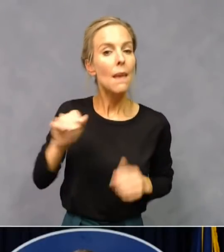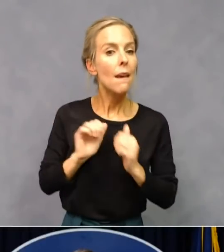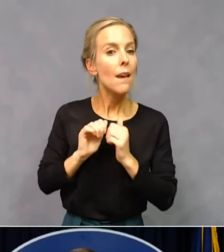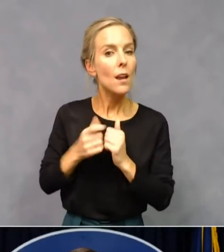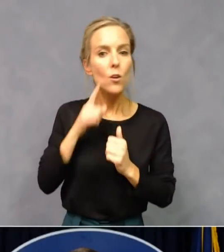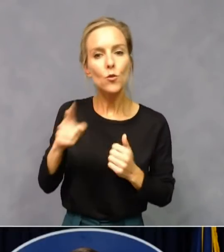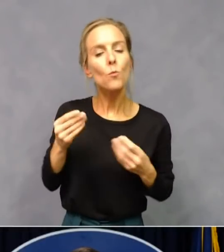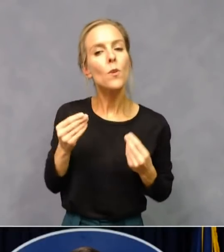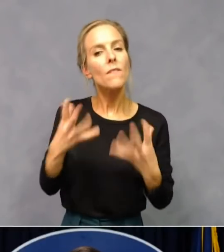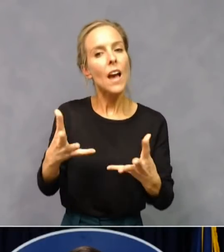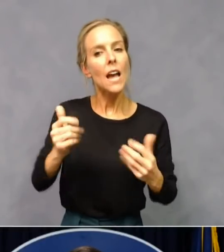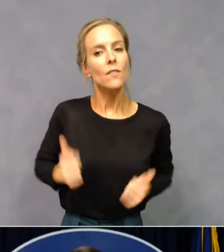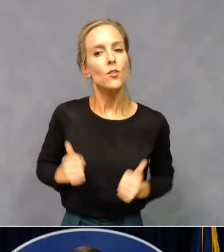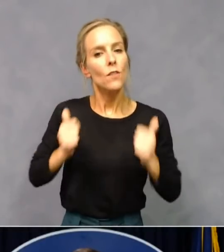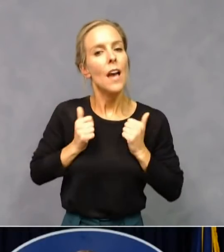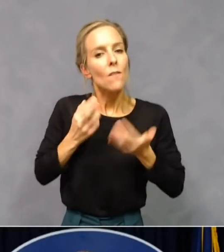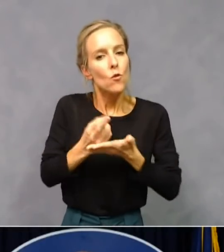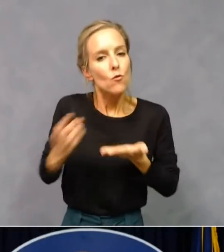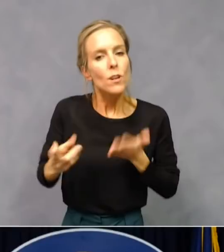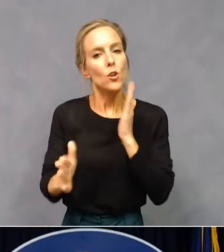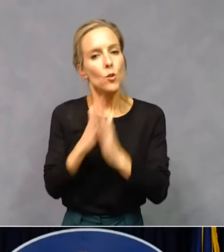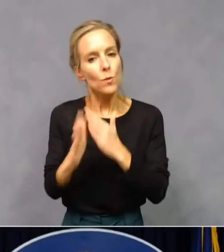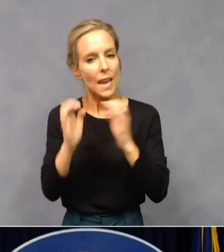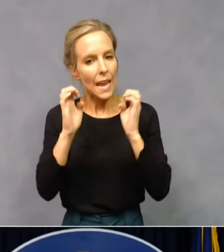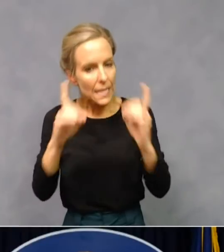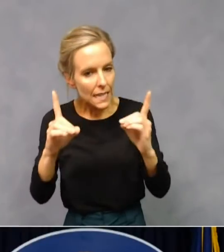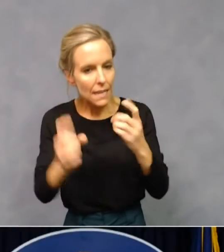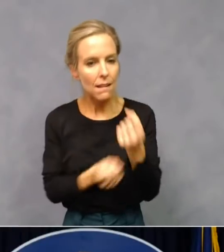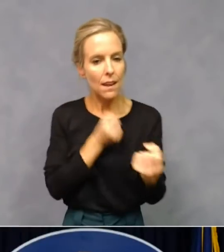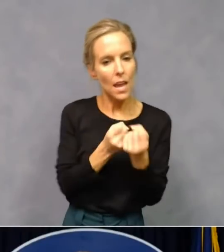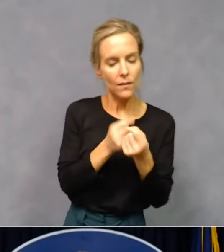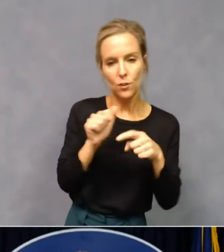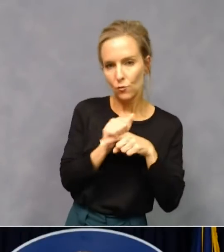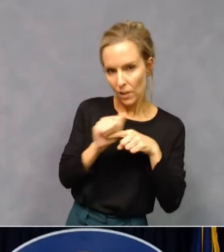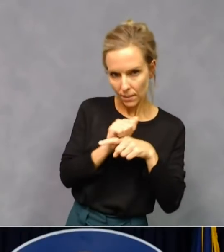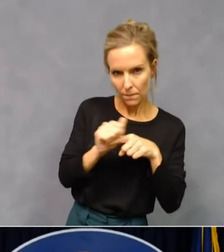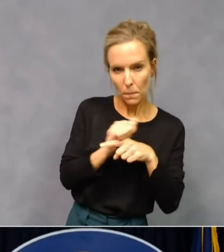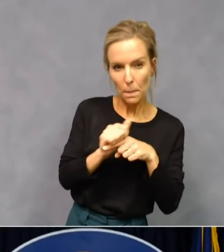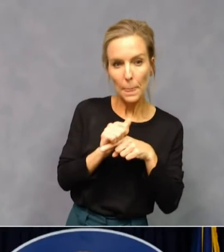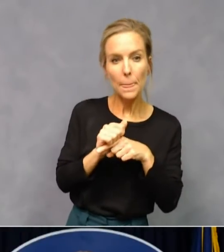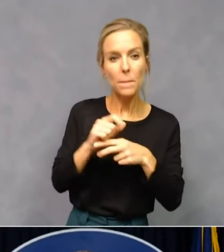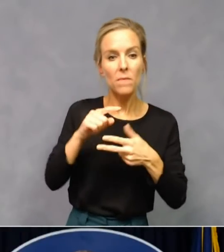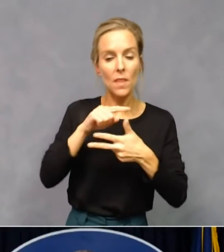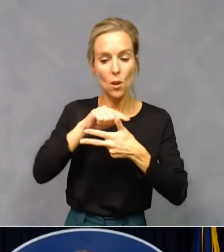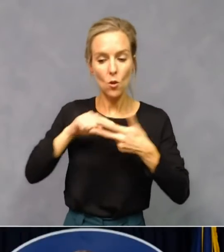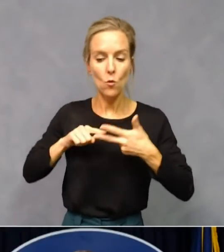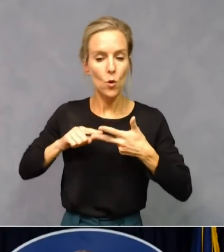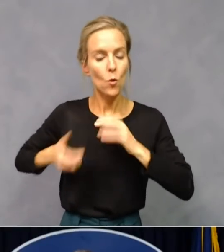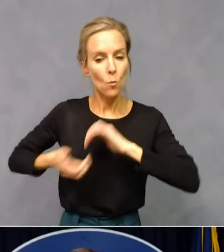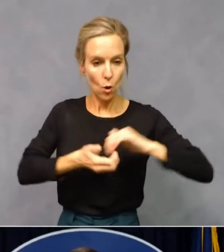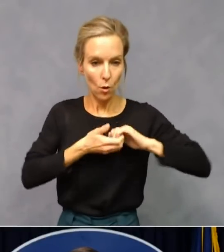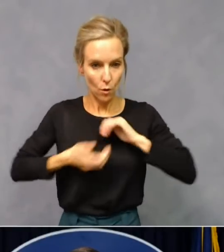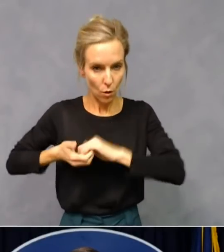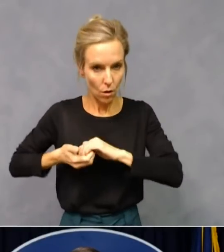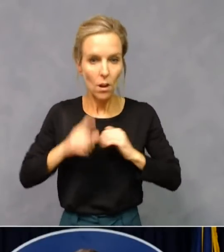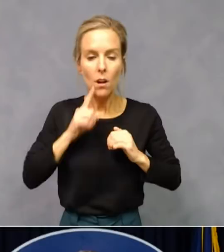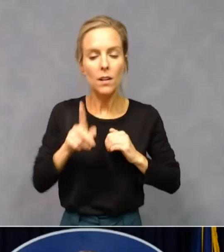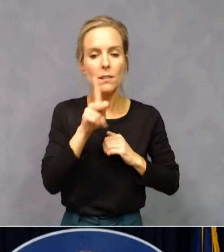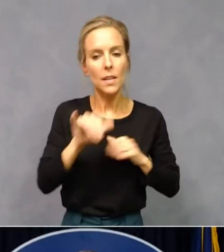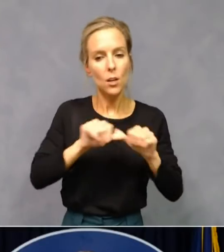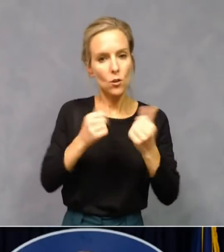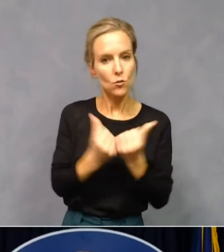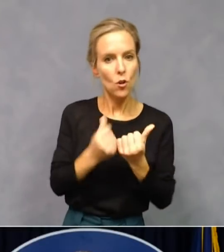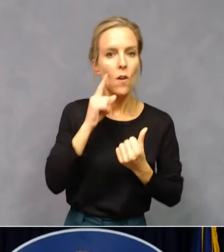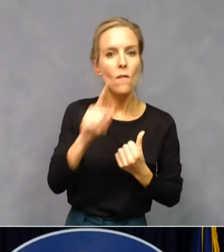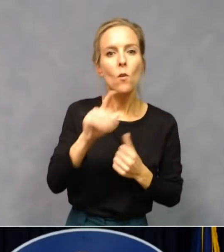resources and community education and advocacy training. These three crucial partners are the Kentucky Association of Sexual Assault